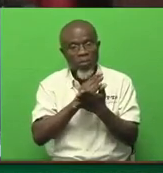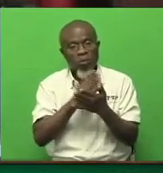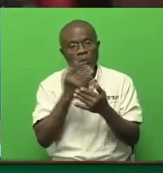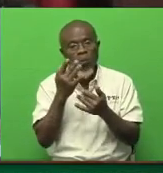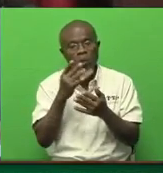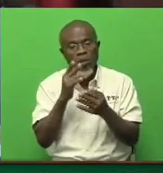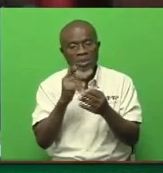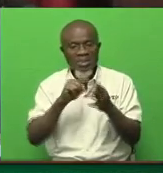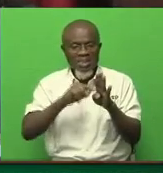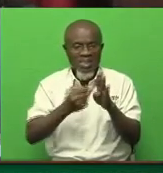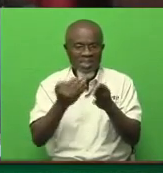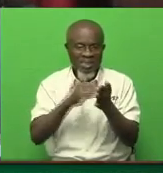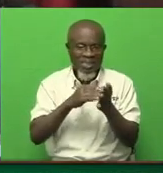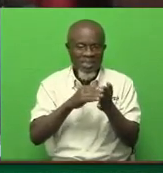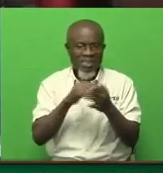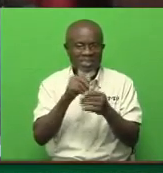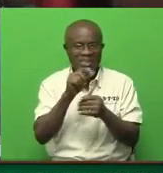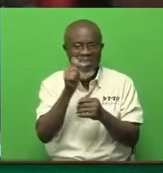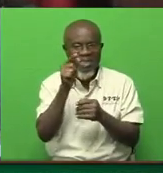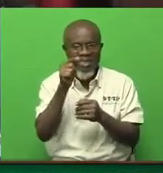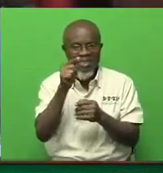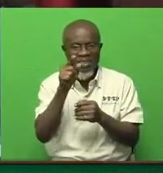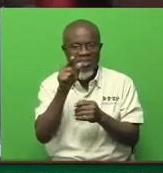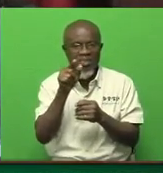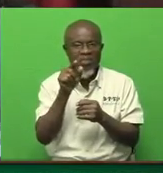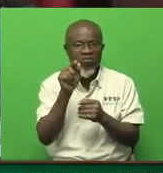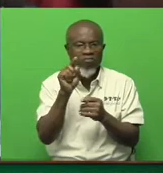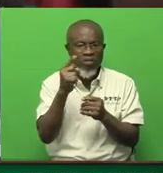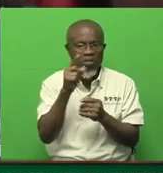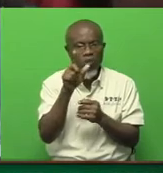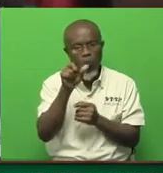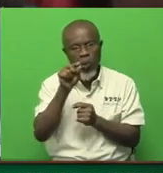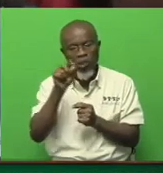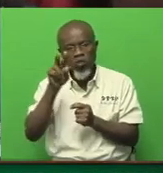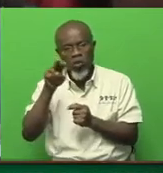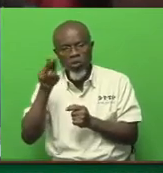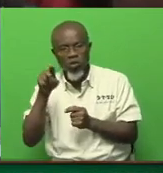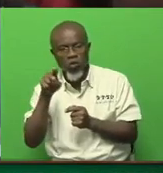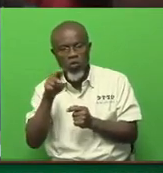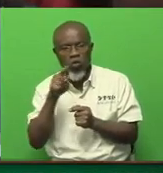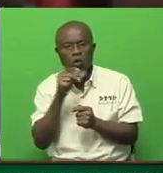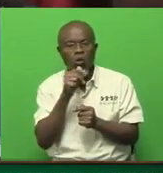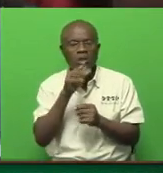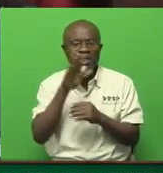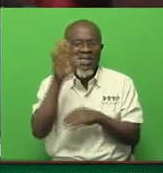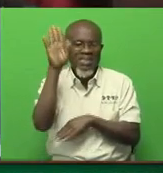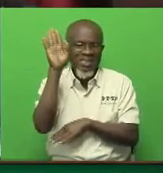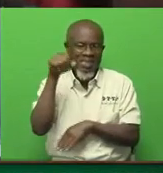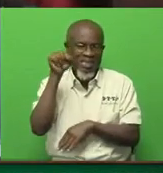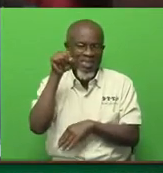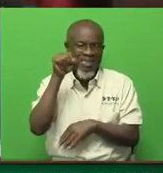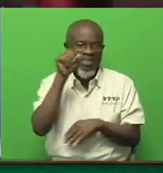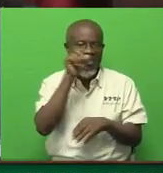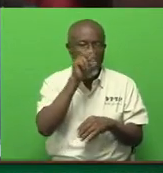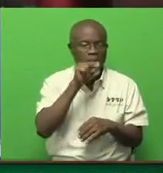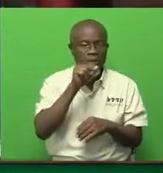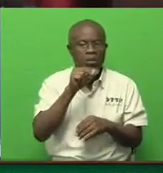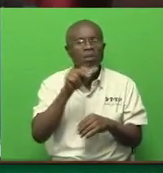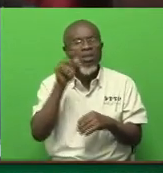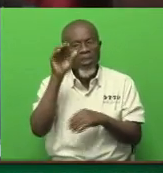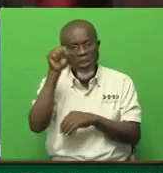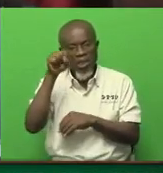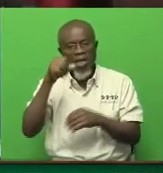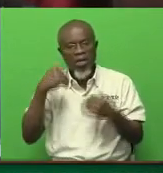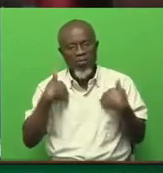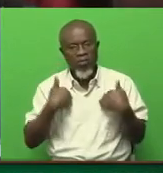2022 at 10 A.M only people say hi any against I think the eyes have it this house now stands